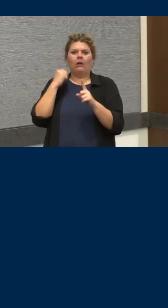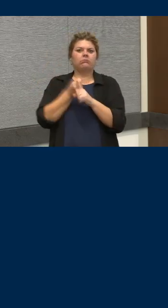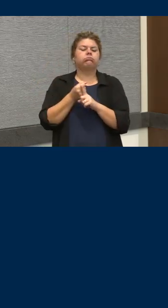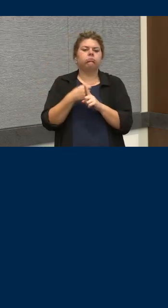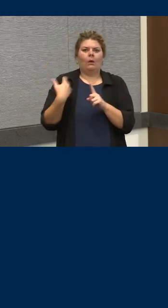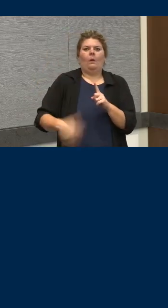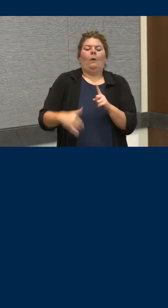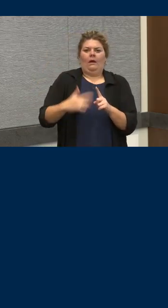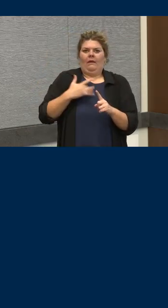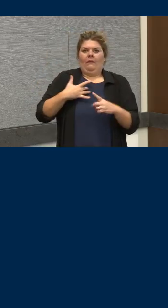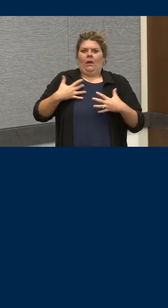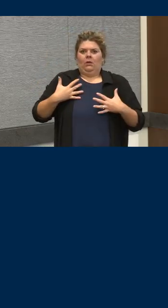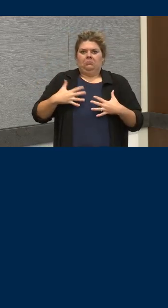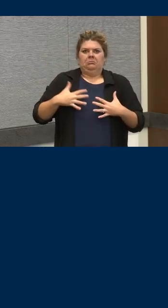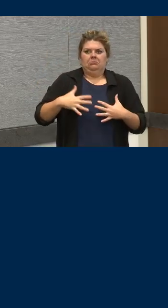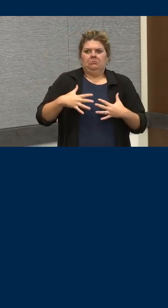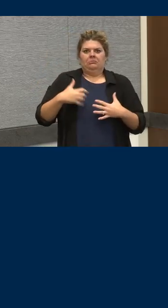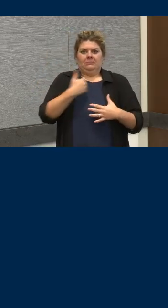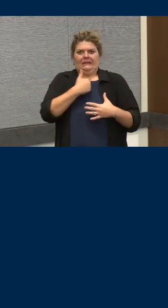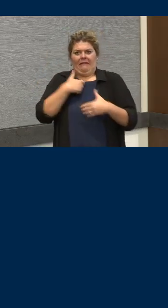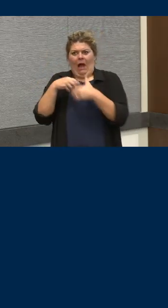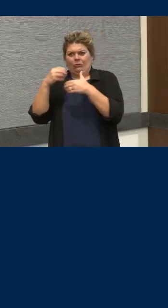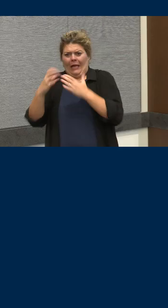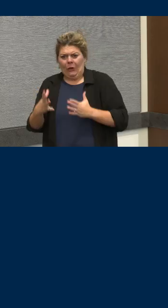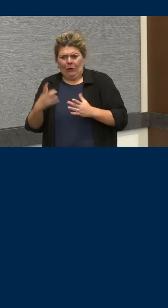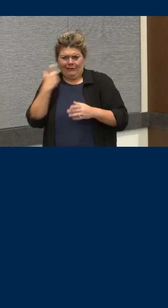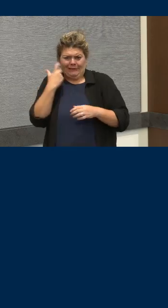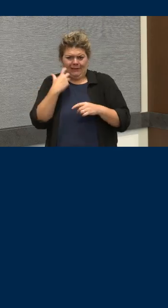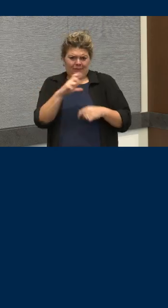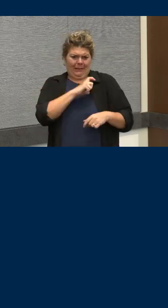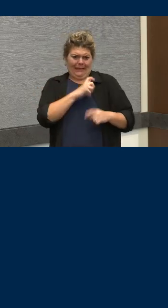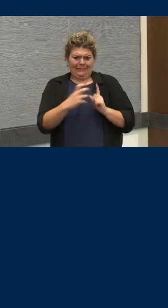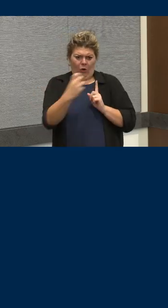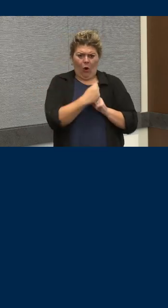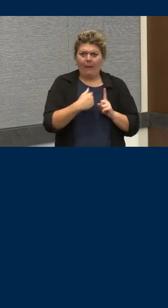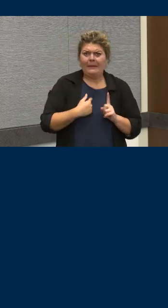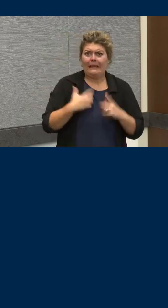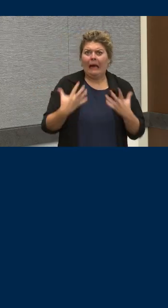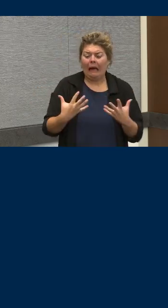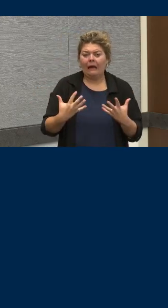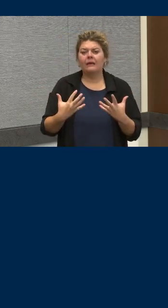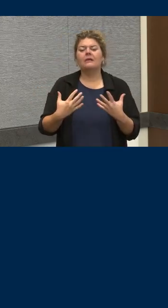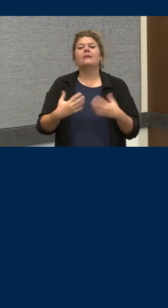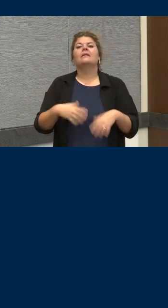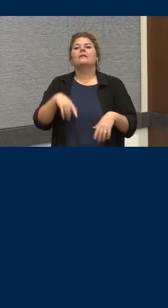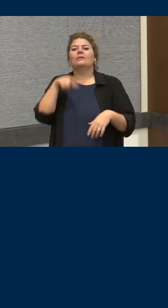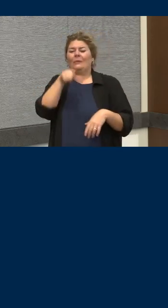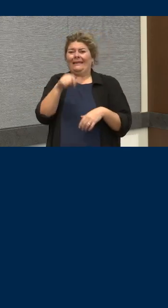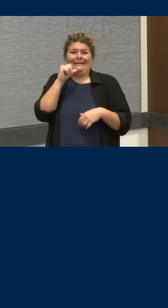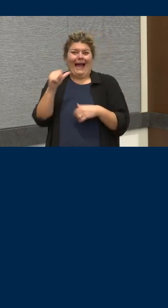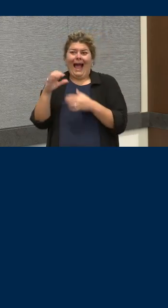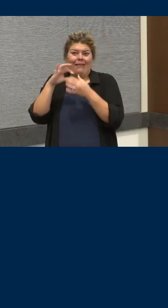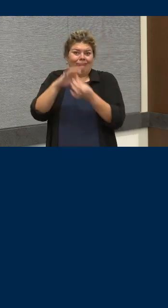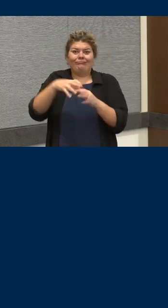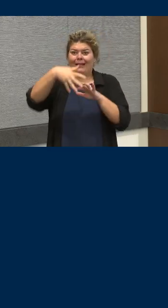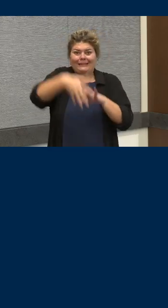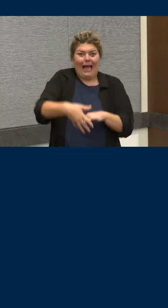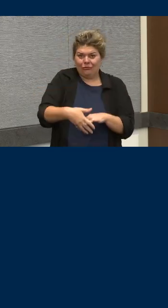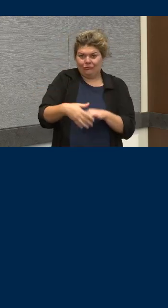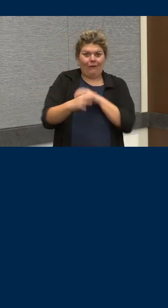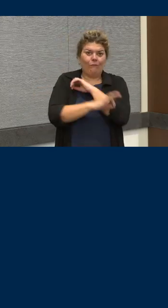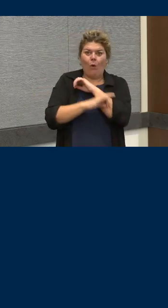his insecurity as an outsider, an unattached foreign Jewish photographer in the United